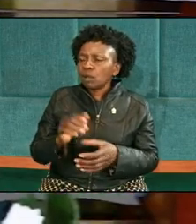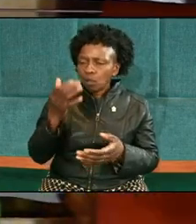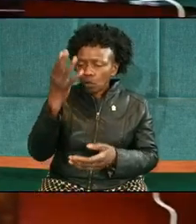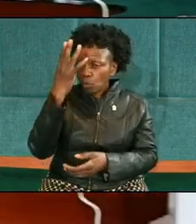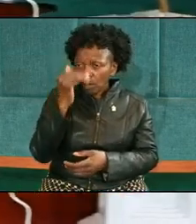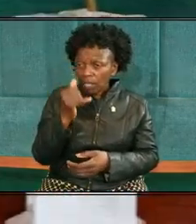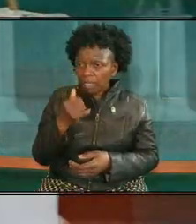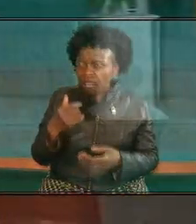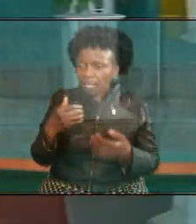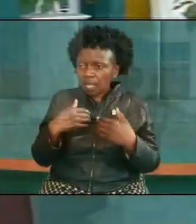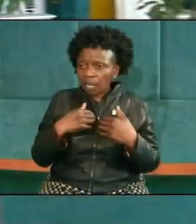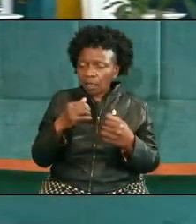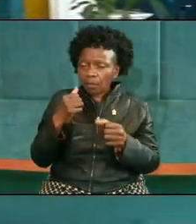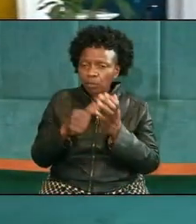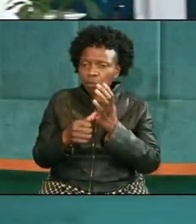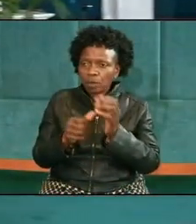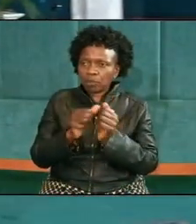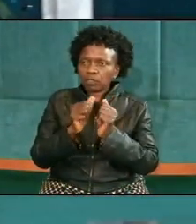with God?